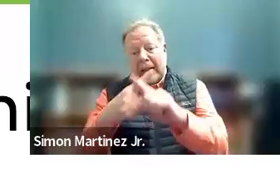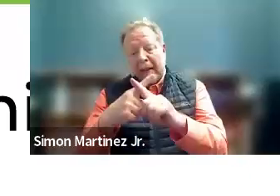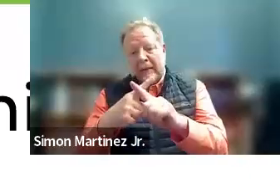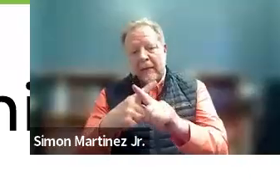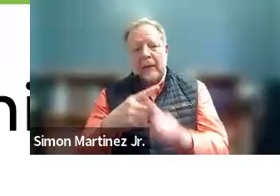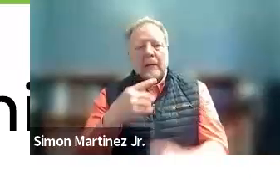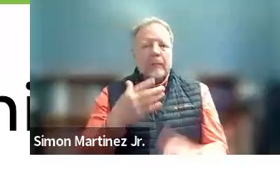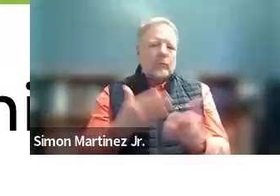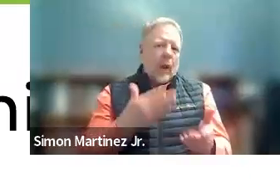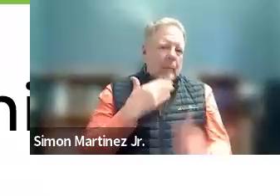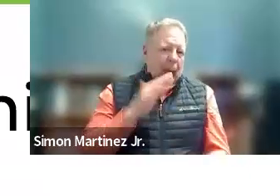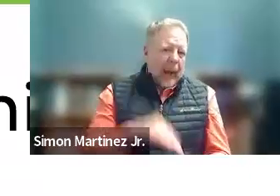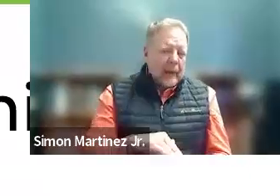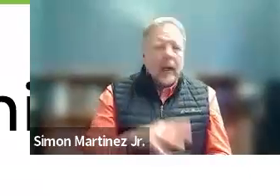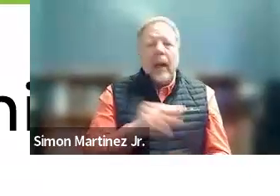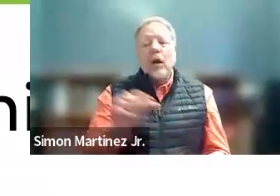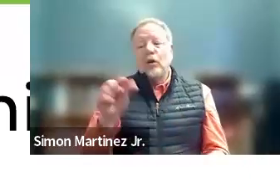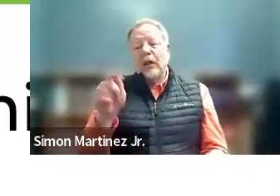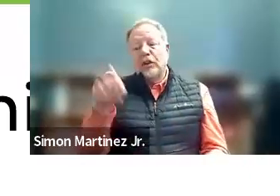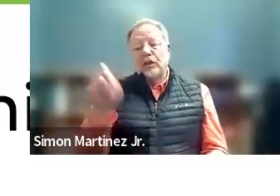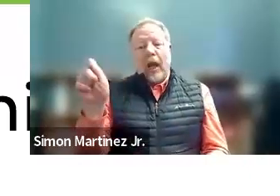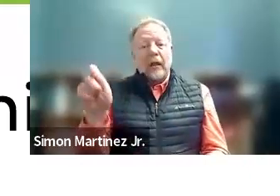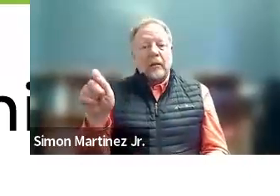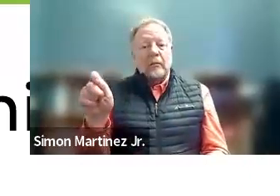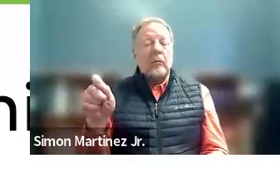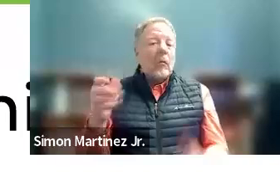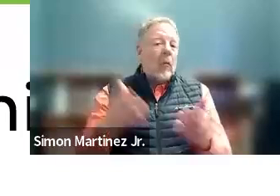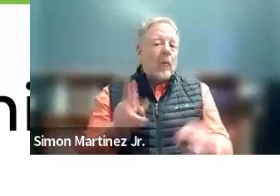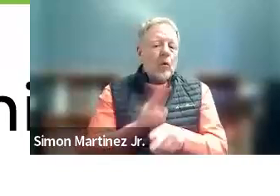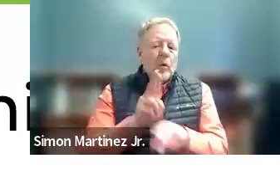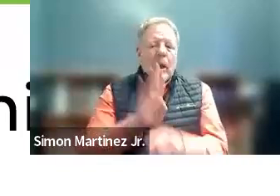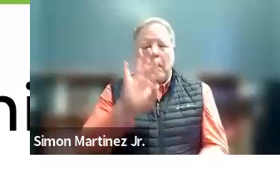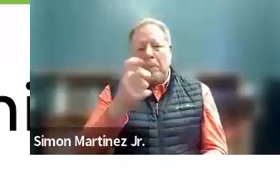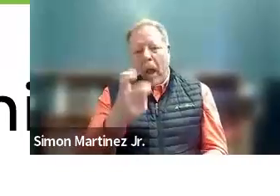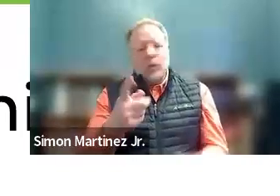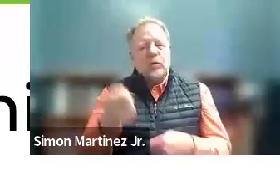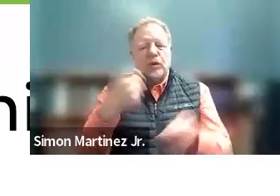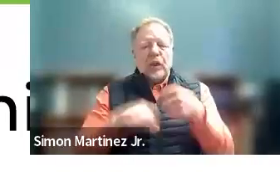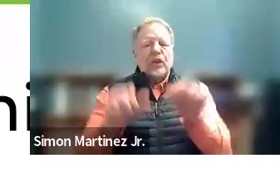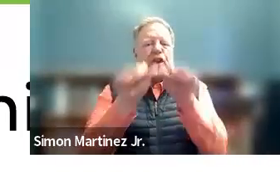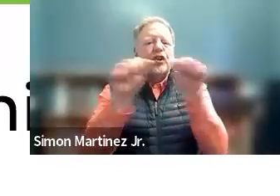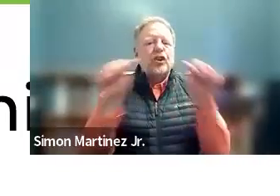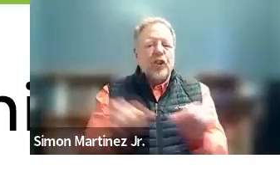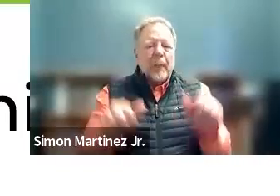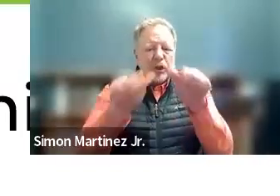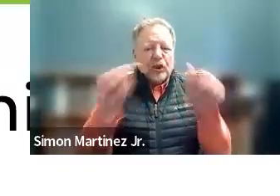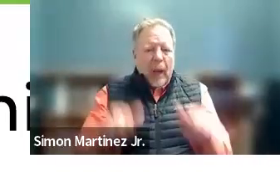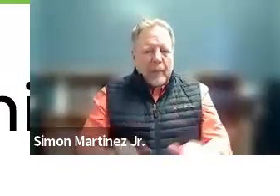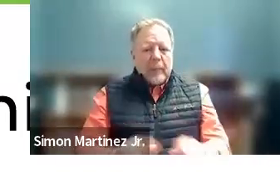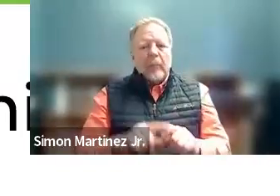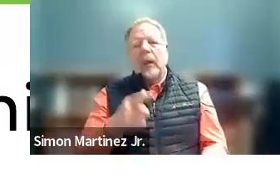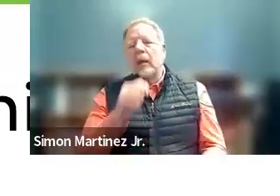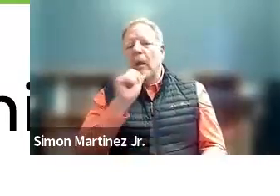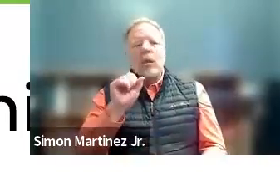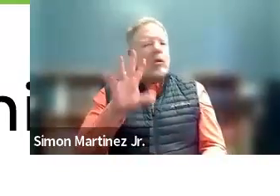bad, probably, and a green check. Rather than using boxes, we just changed the shape and we're good. Like, didn't throw